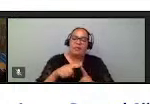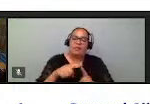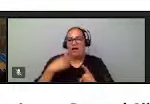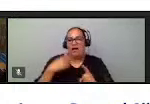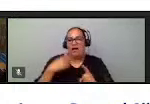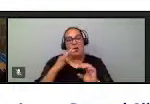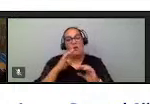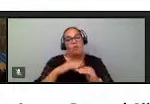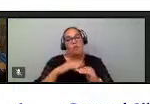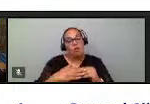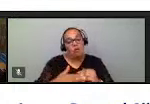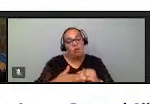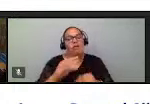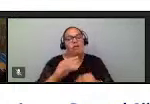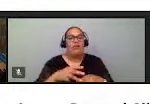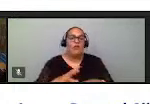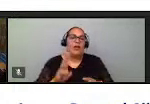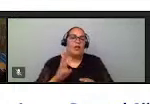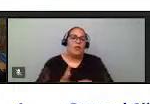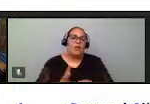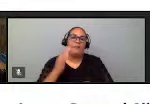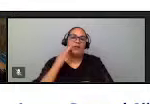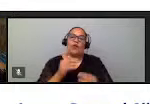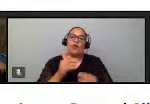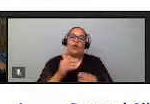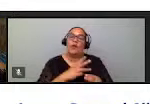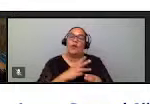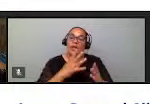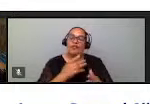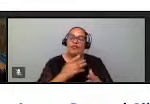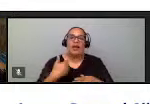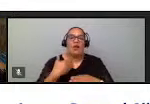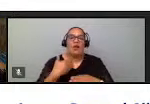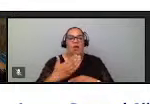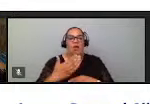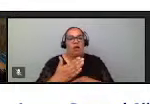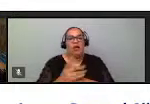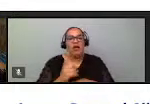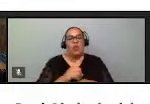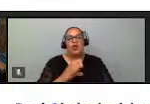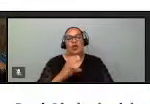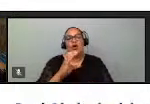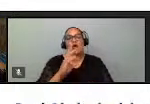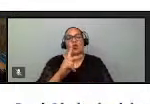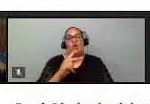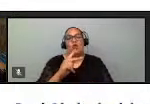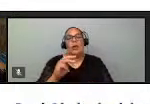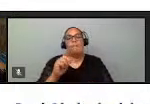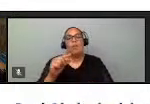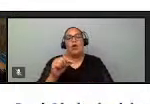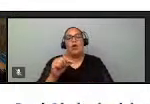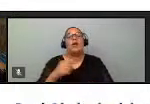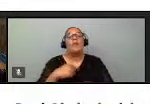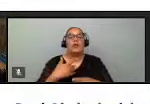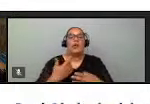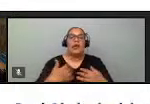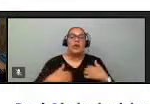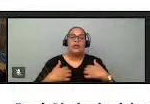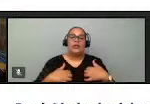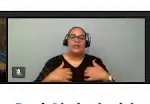know there's more on the way I know that the term the port manager is working on kenborg and we are